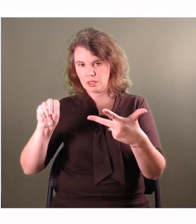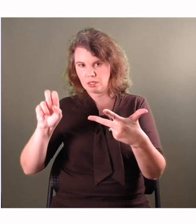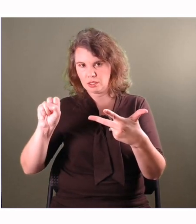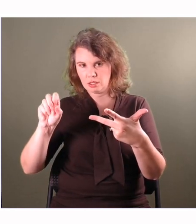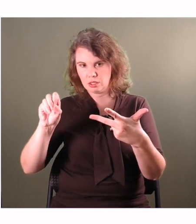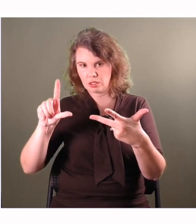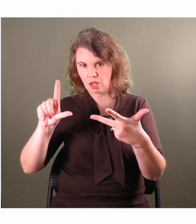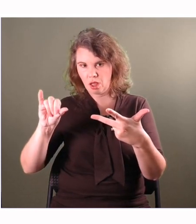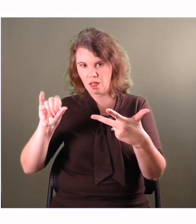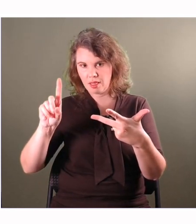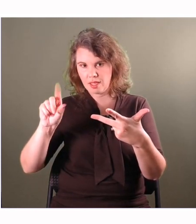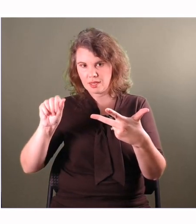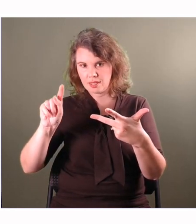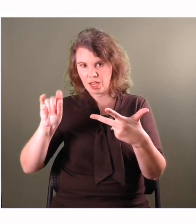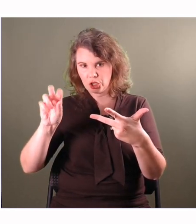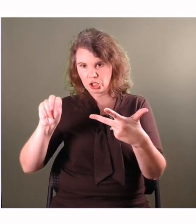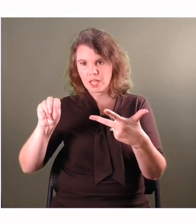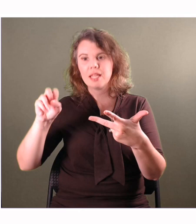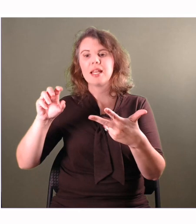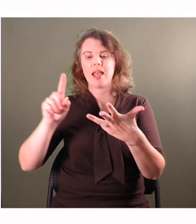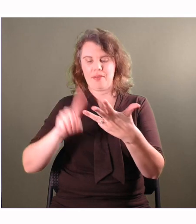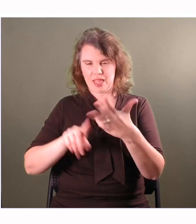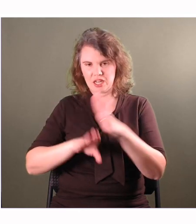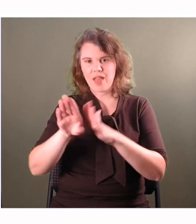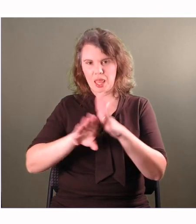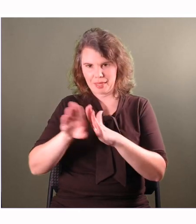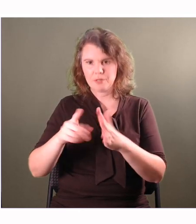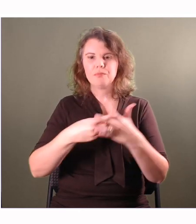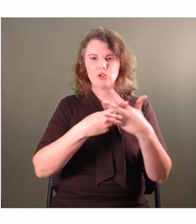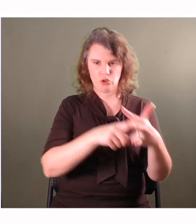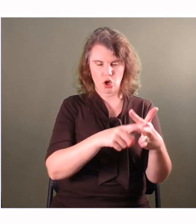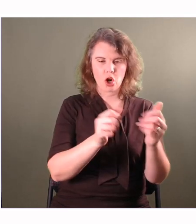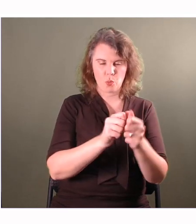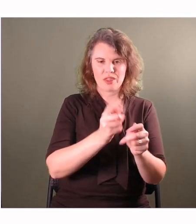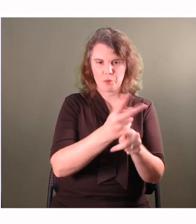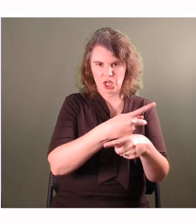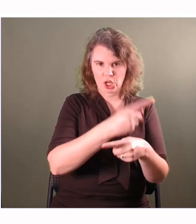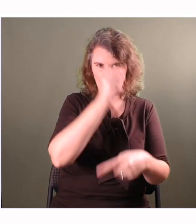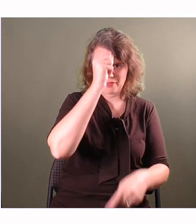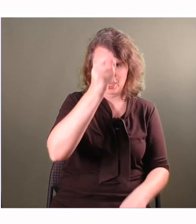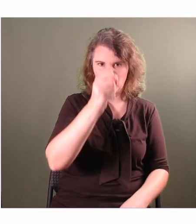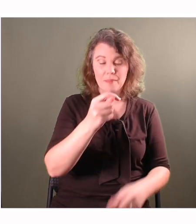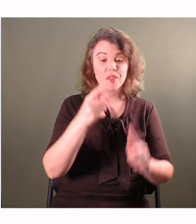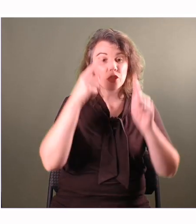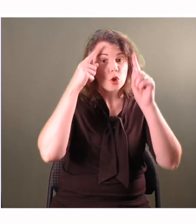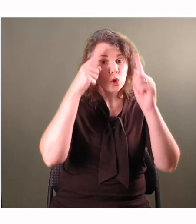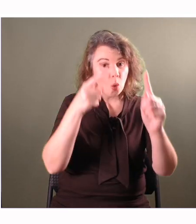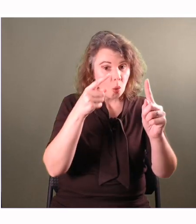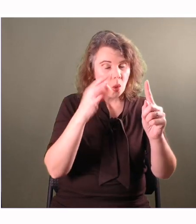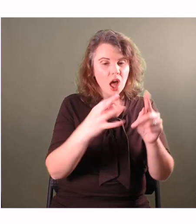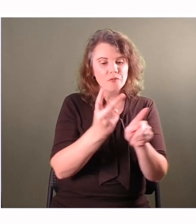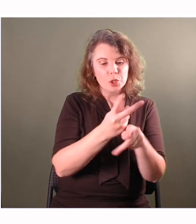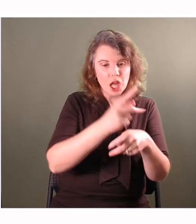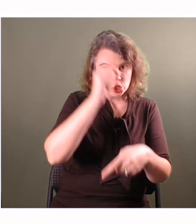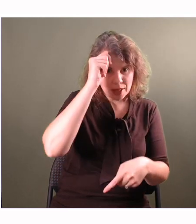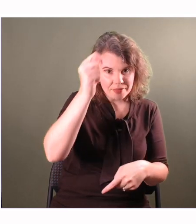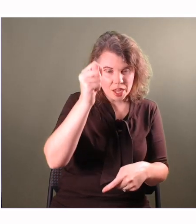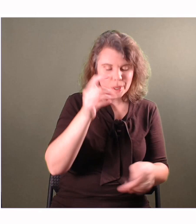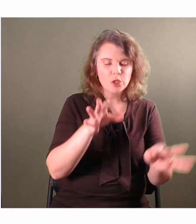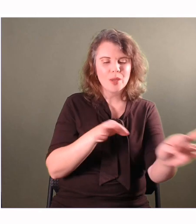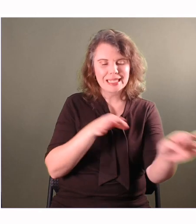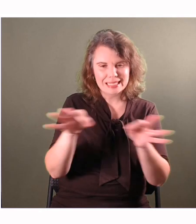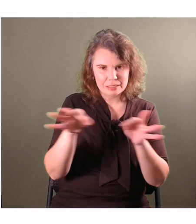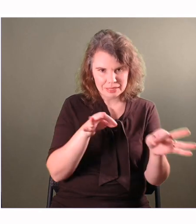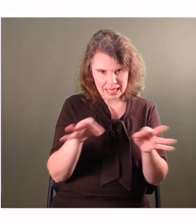and the developmental theory. And we'll start with the production theory. And the goal of the production theory is just to